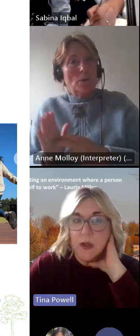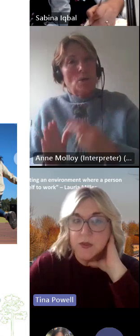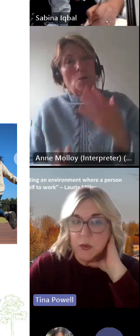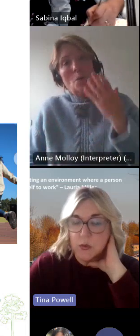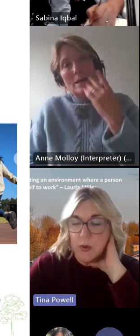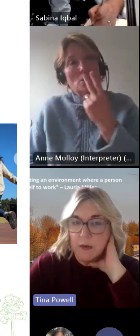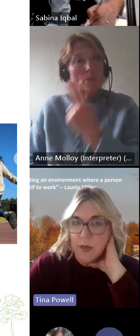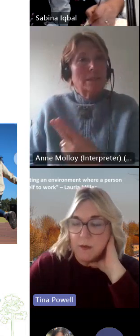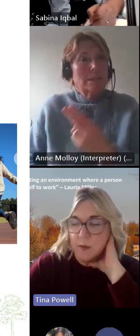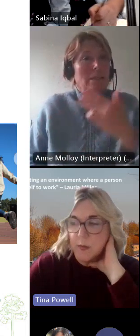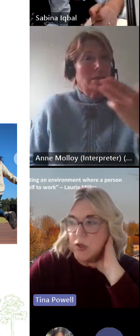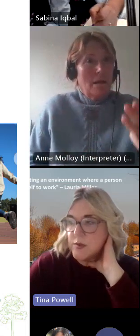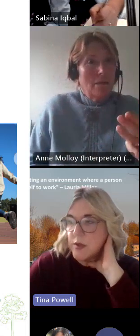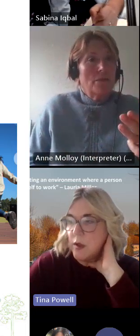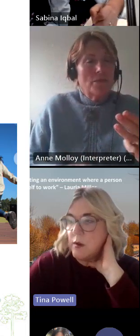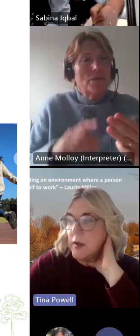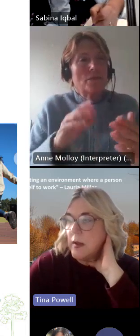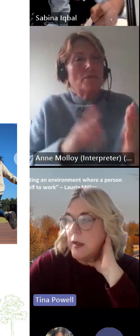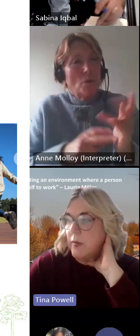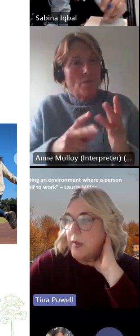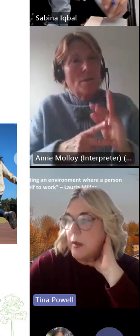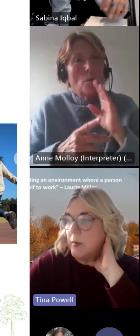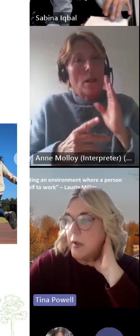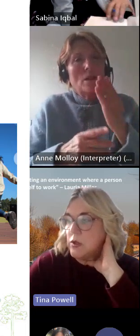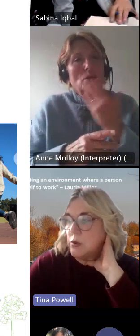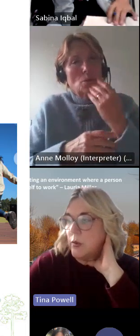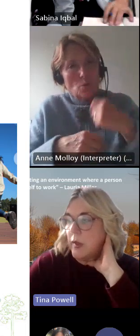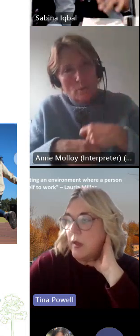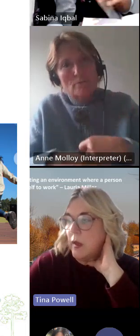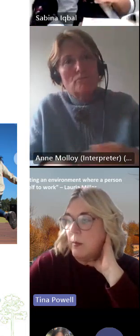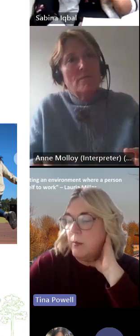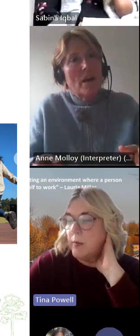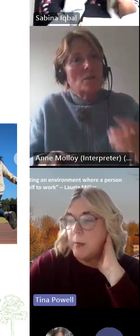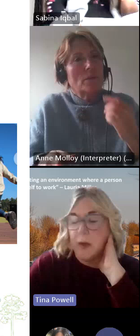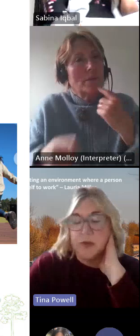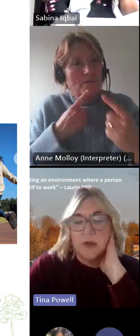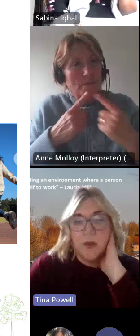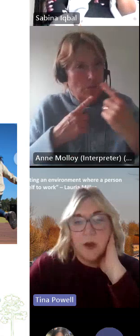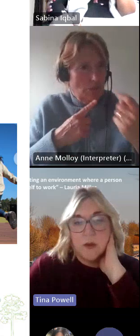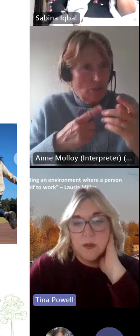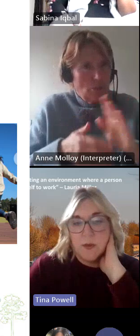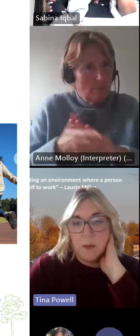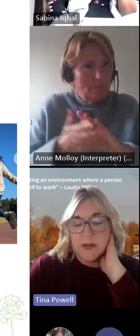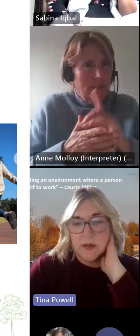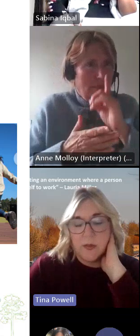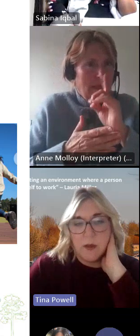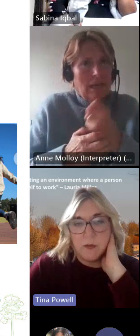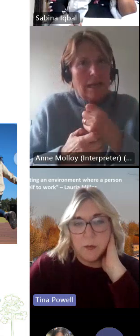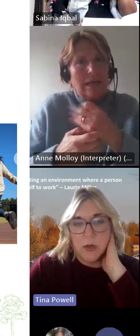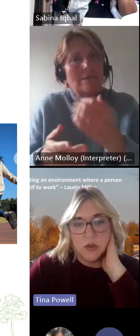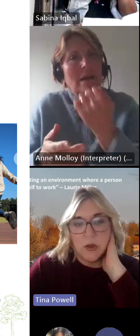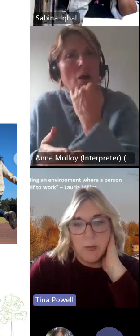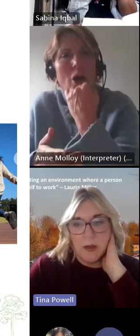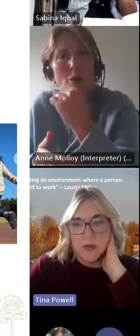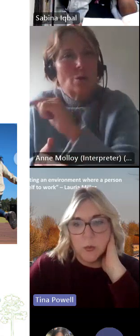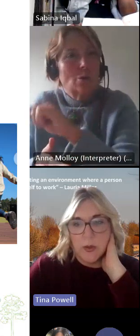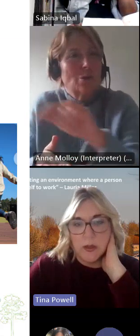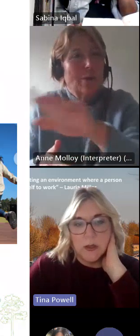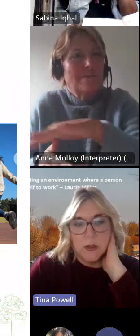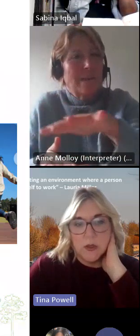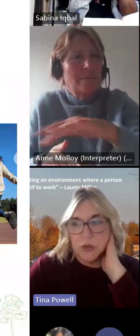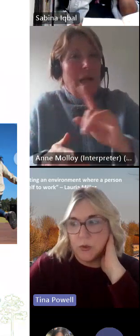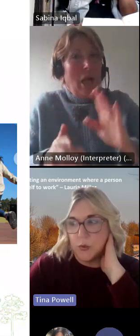November. Schools will have that information soon, and they will make sure that they'll be able to give the codes to the families. I think that information should come out